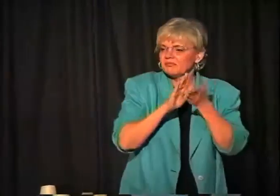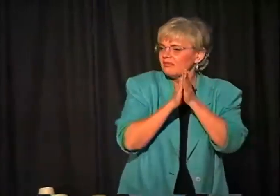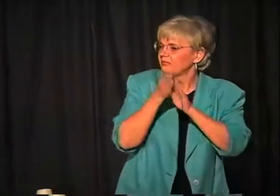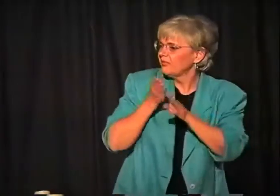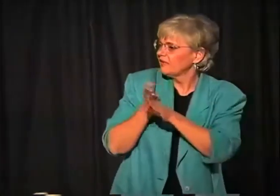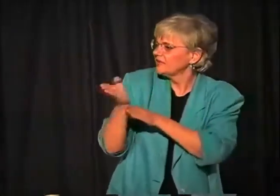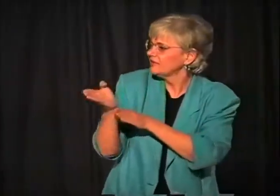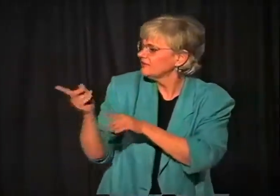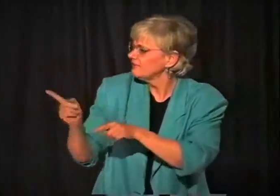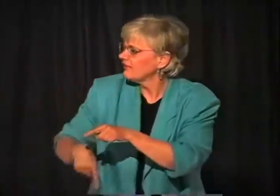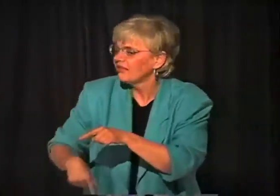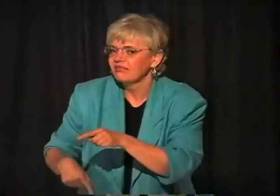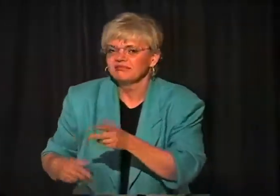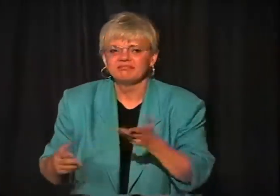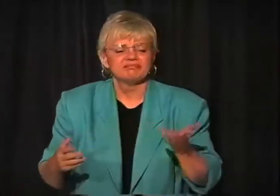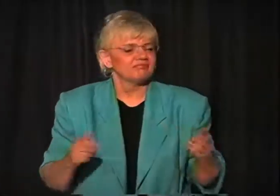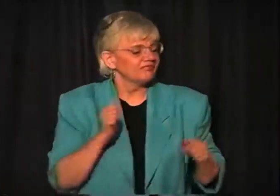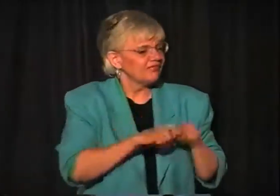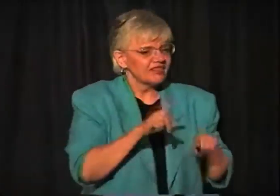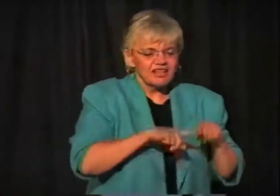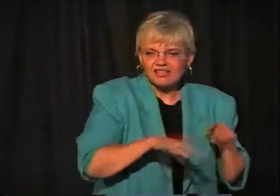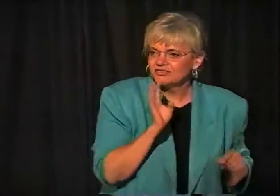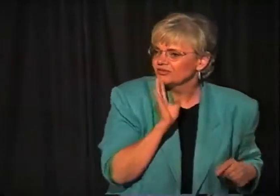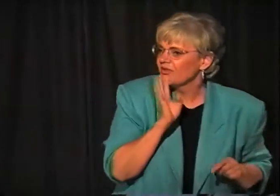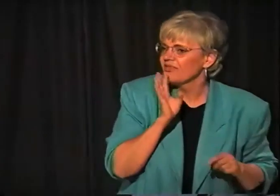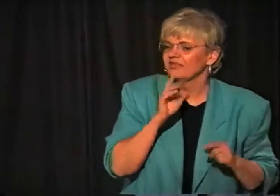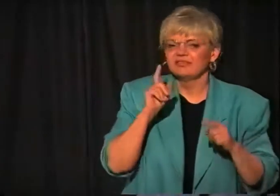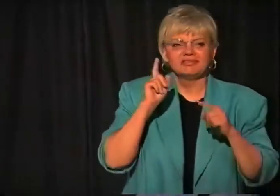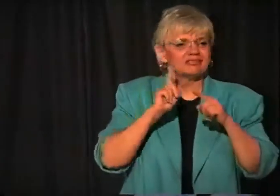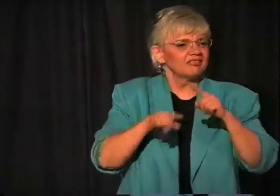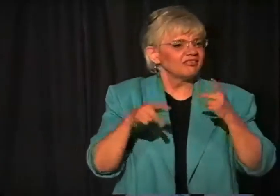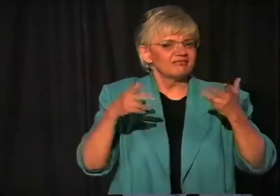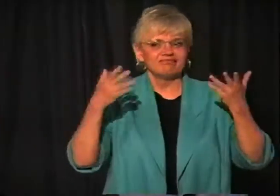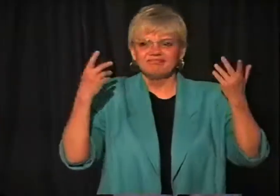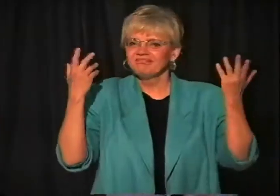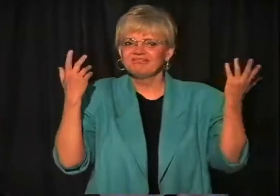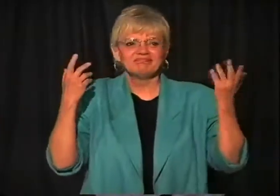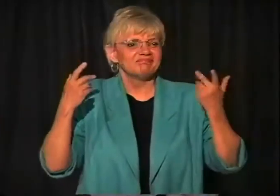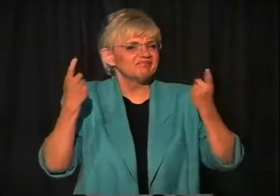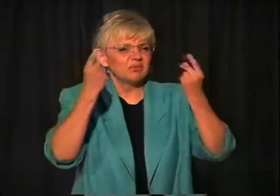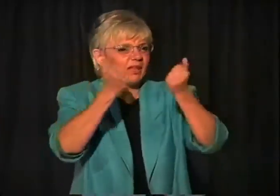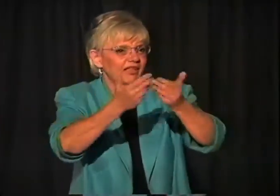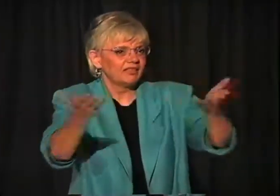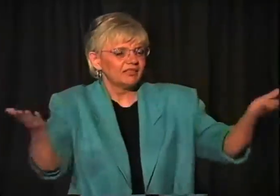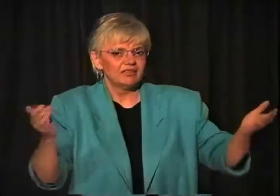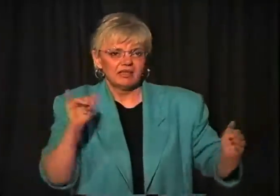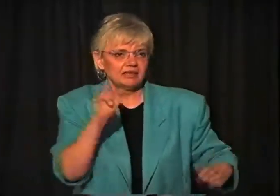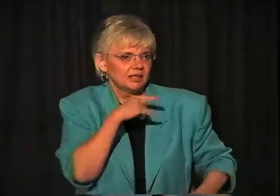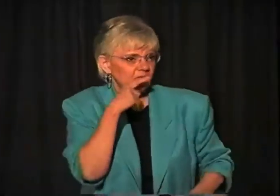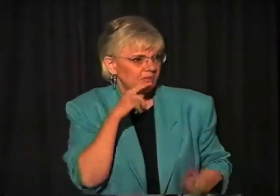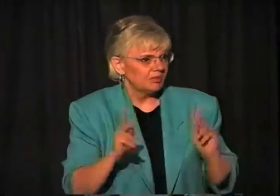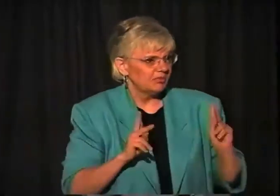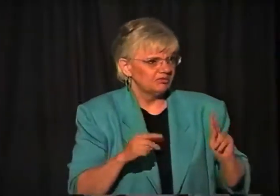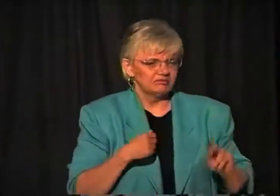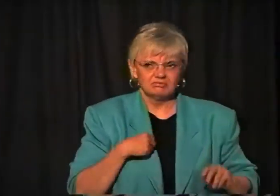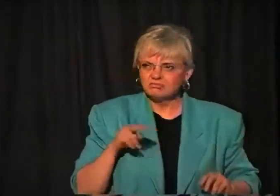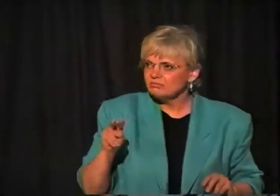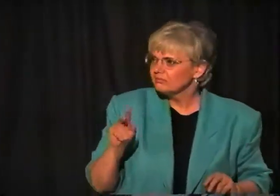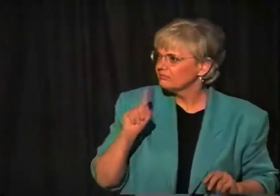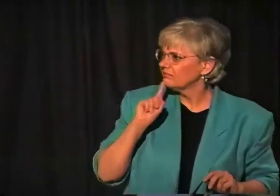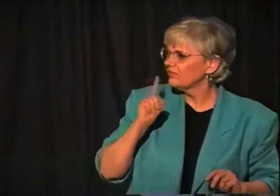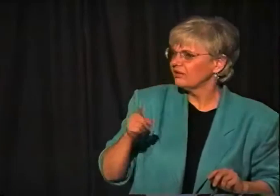it means you couldn't possibly be successful. You couldn't be a professional person. If you can't talk well, you can't do anything